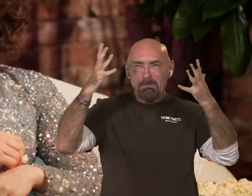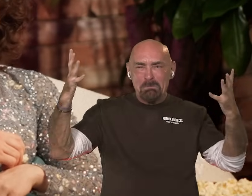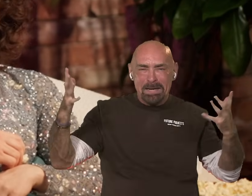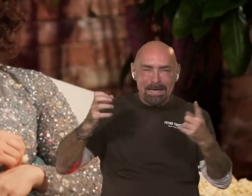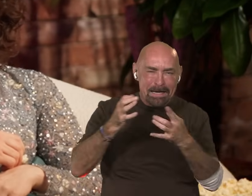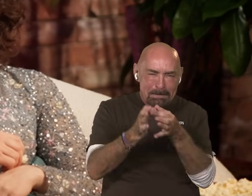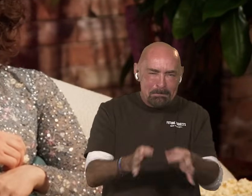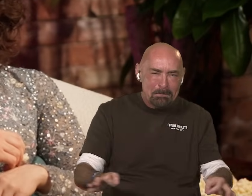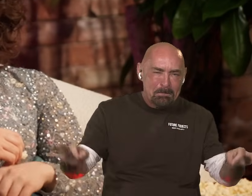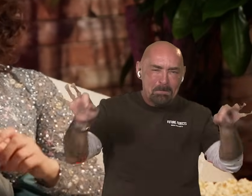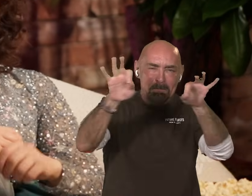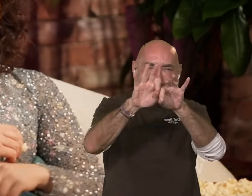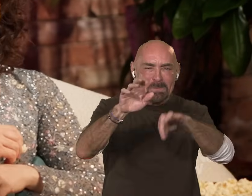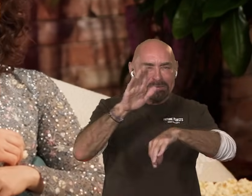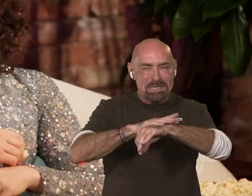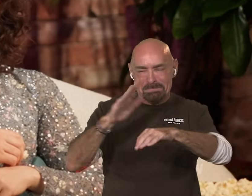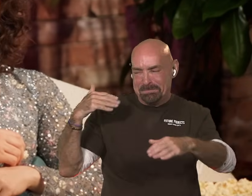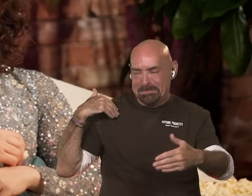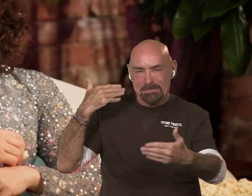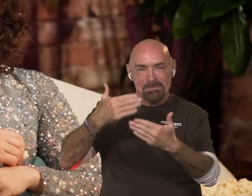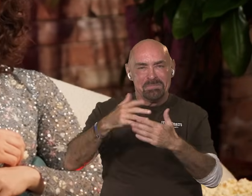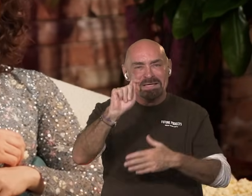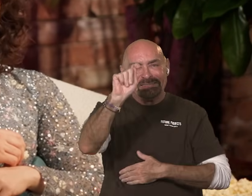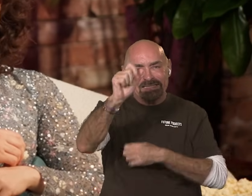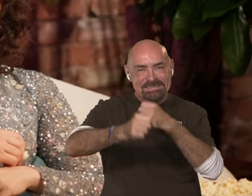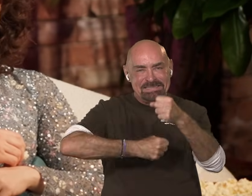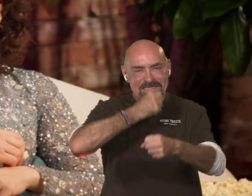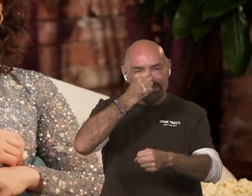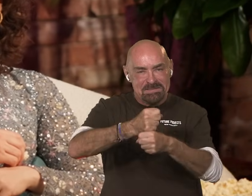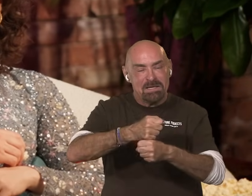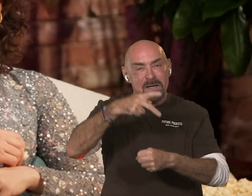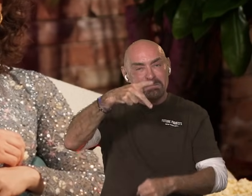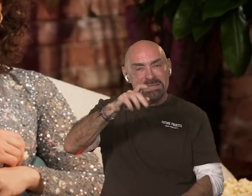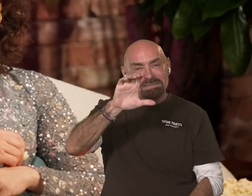past decade. You can see where your favourite moments landed by visiting